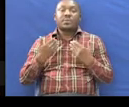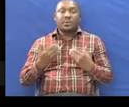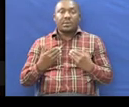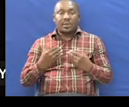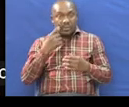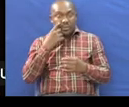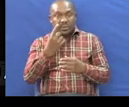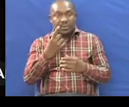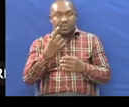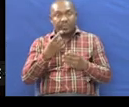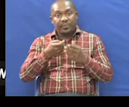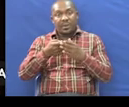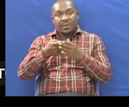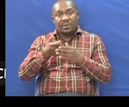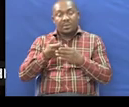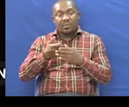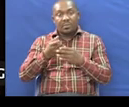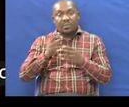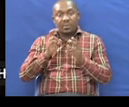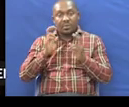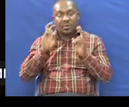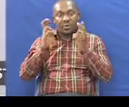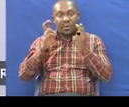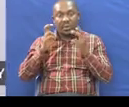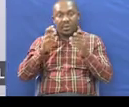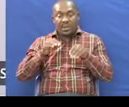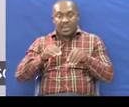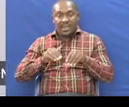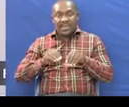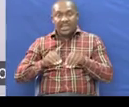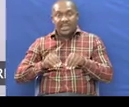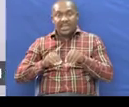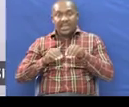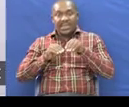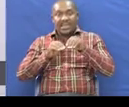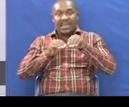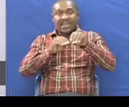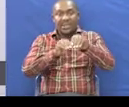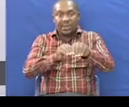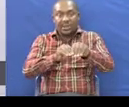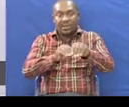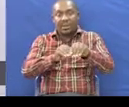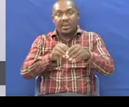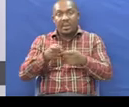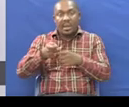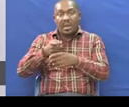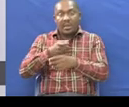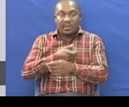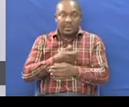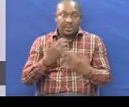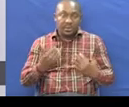in subtopic transition element. So get it prepared, take your